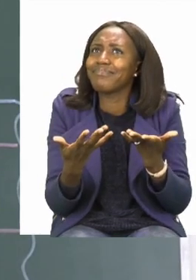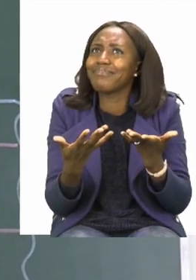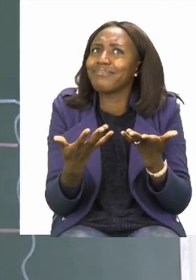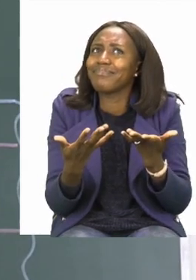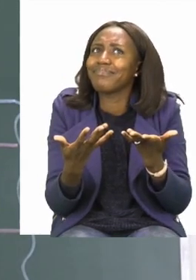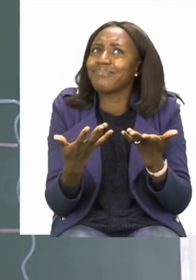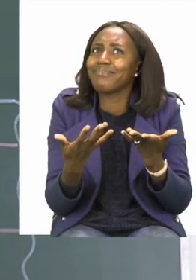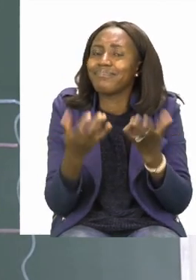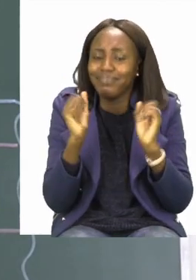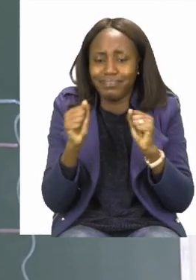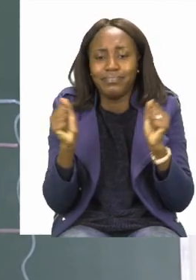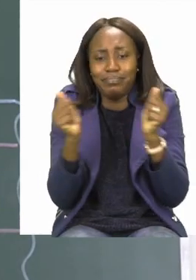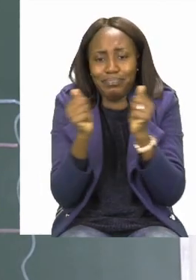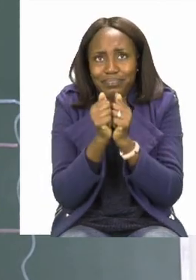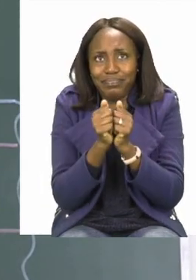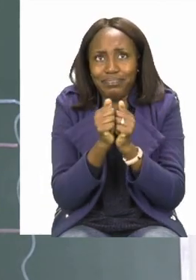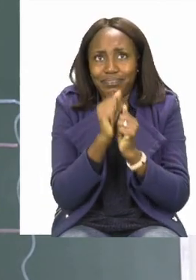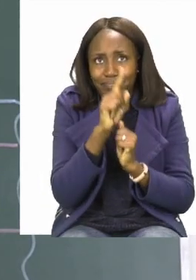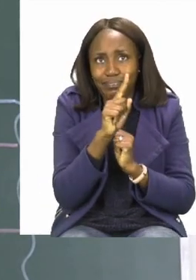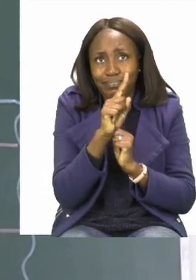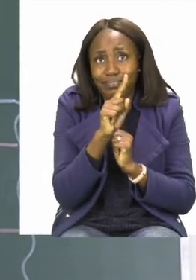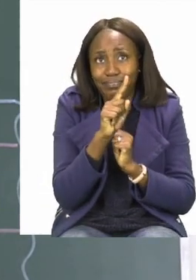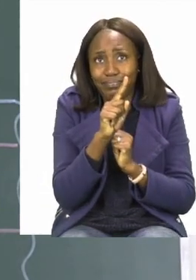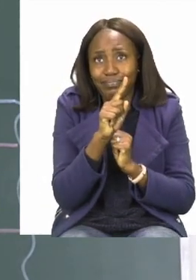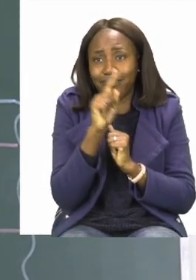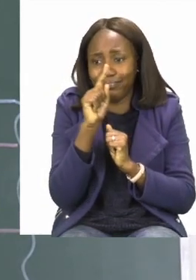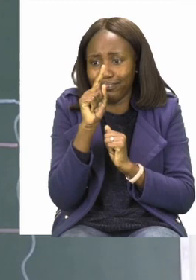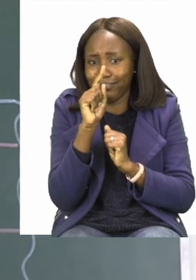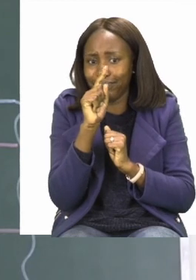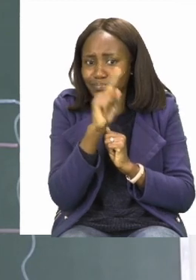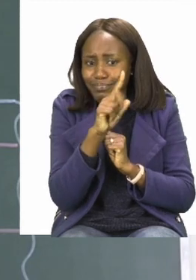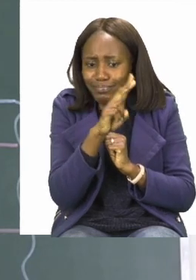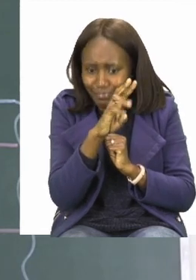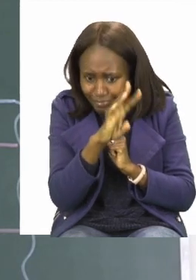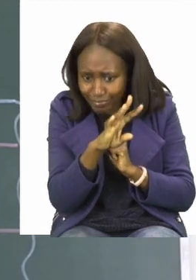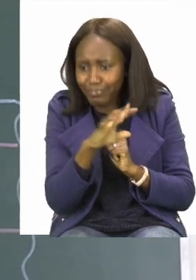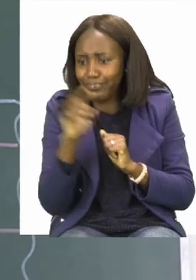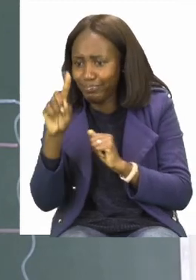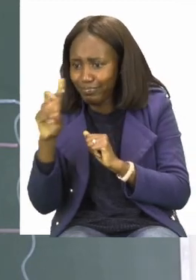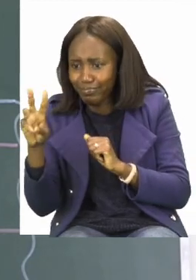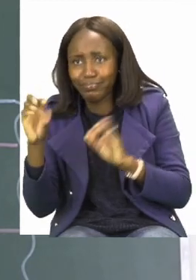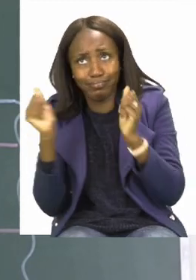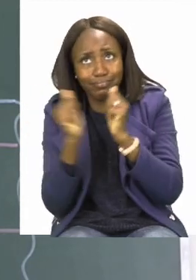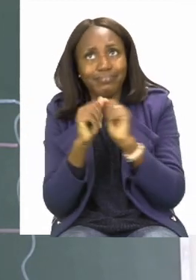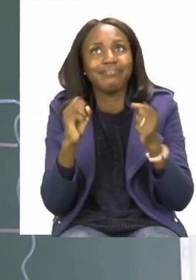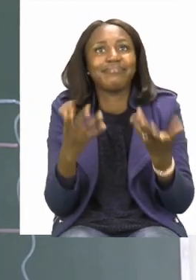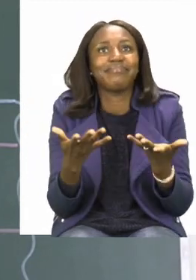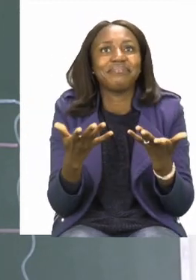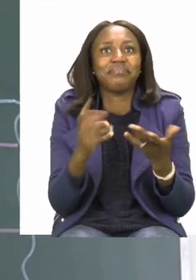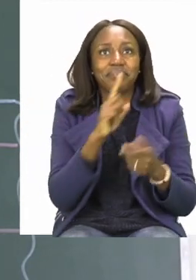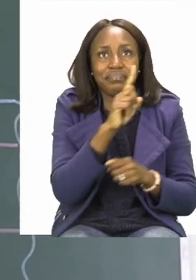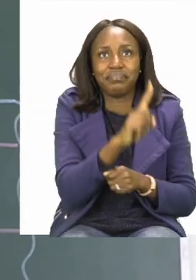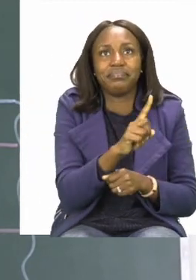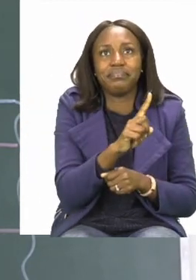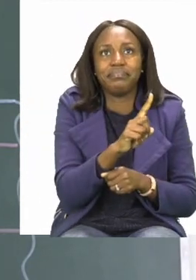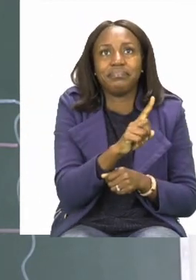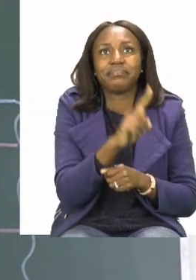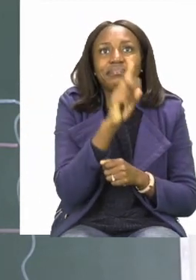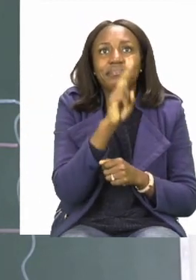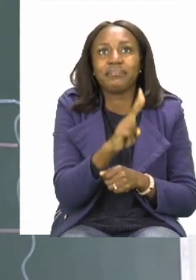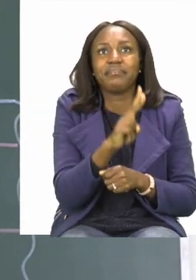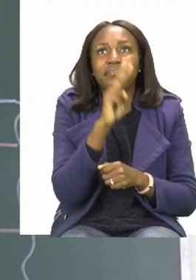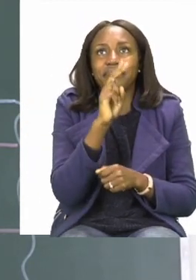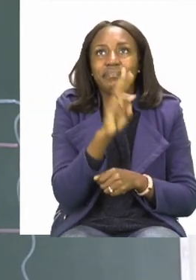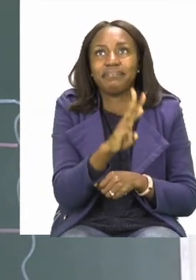when we add by saying what is in this set plus what is in the other set. Let's count.